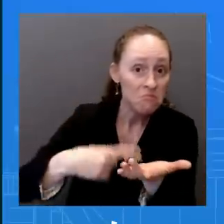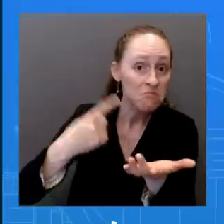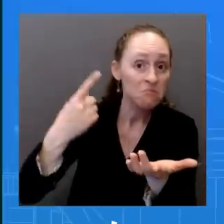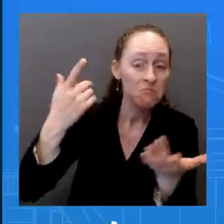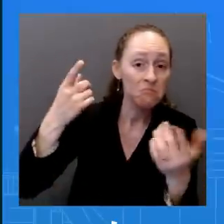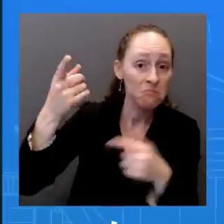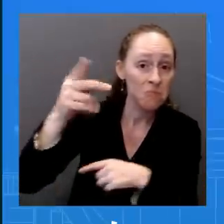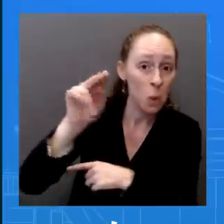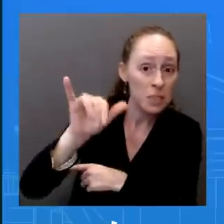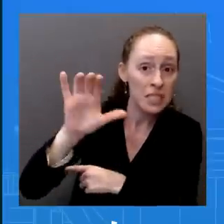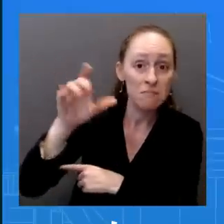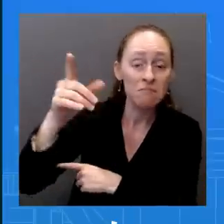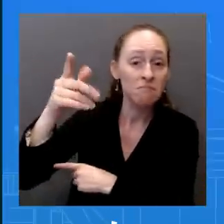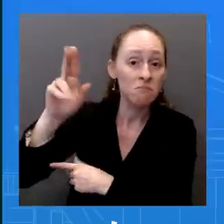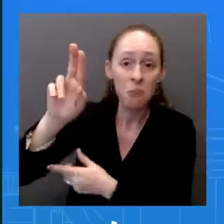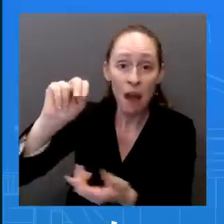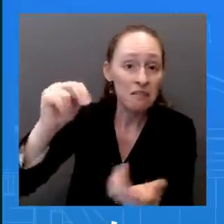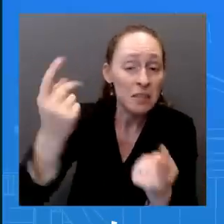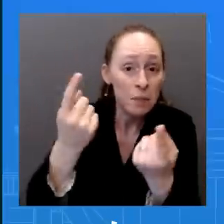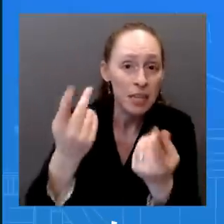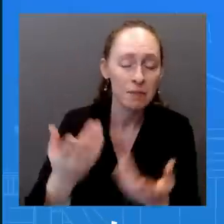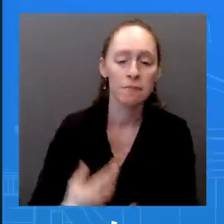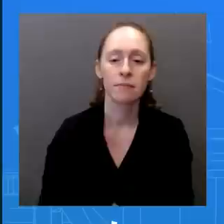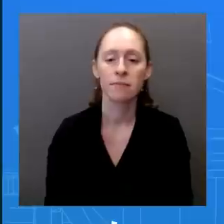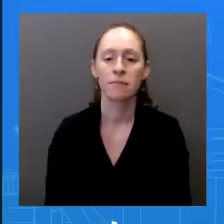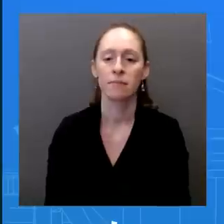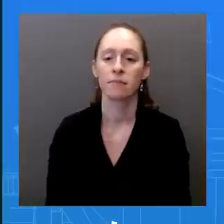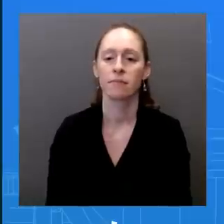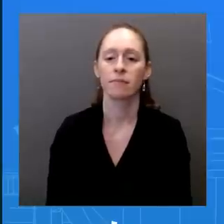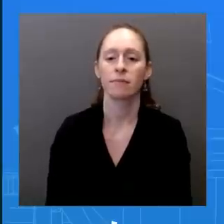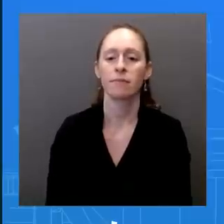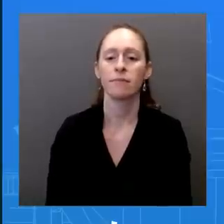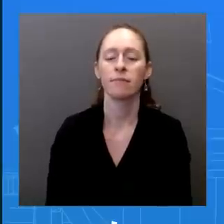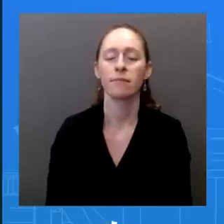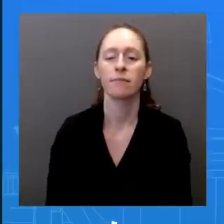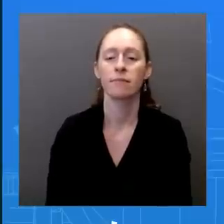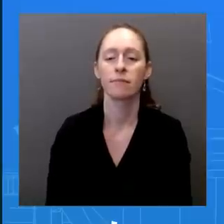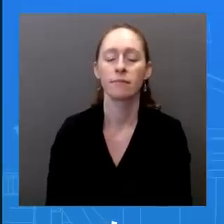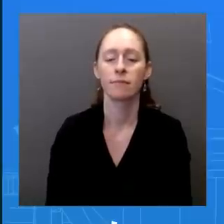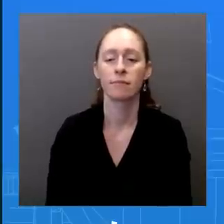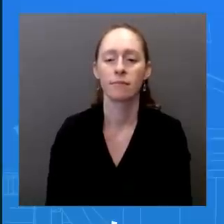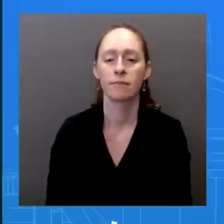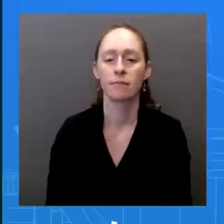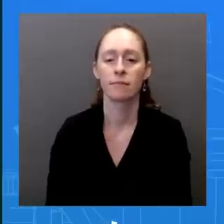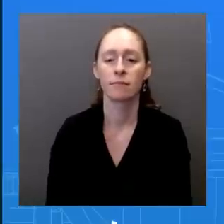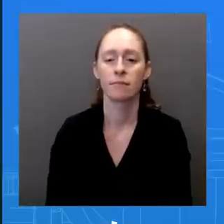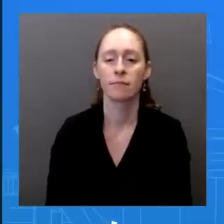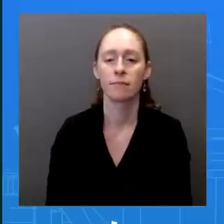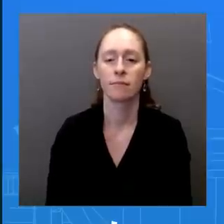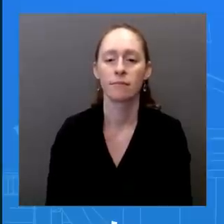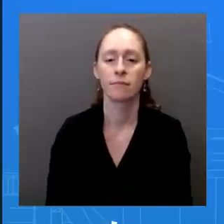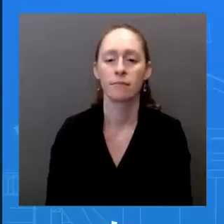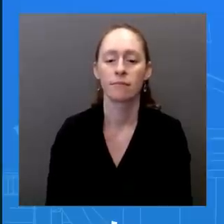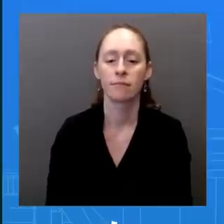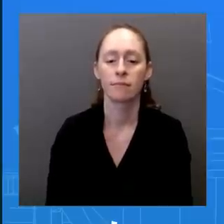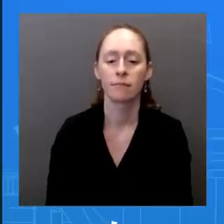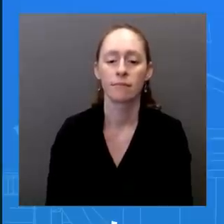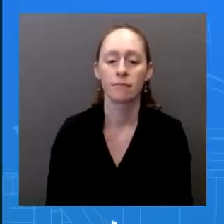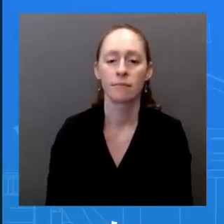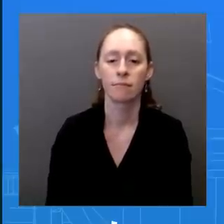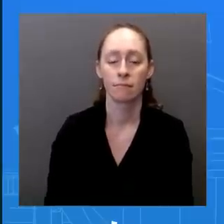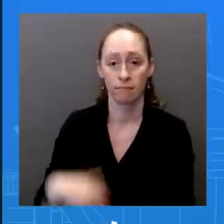Elizabeth Whelan and then with Sherelle Griner, Brittany Griner's wife. And they were both very